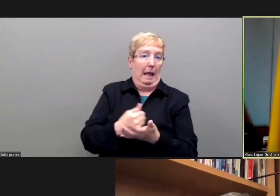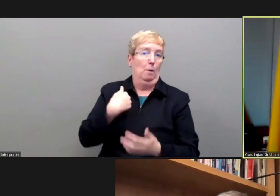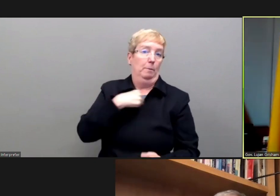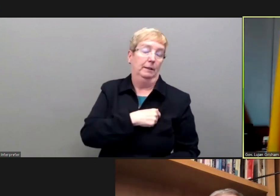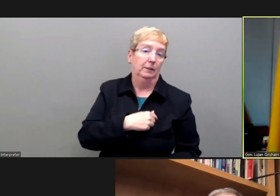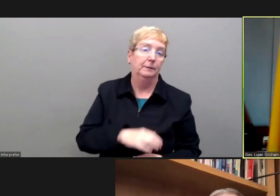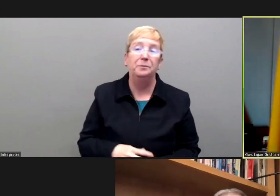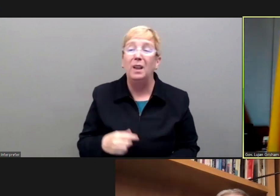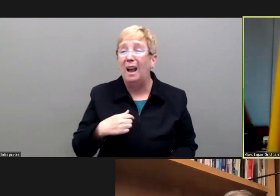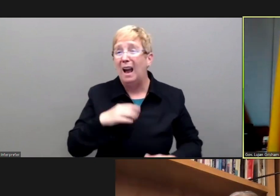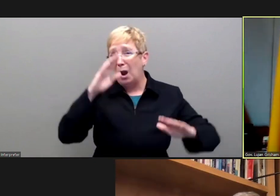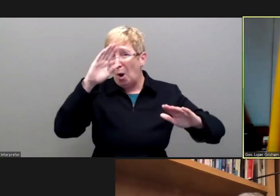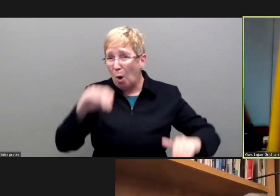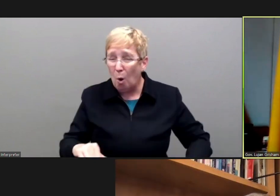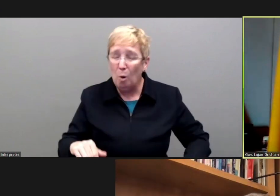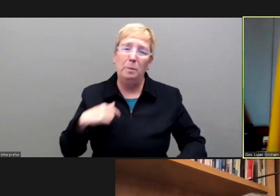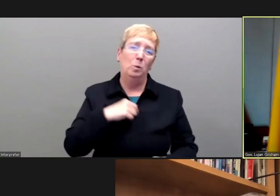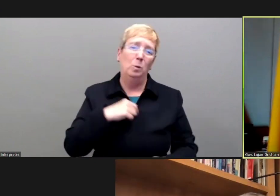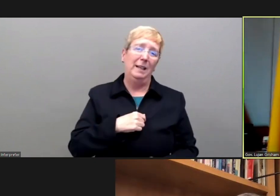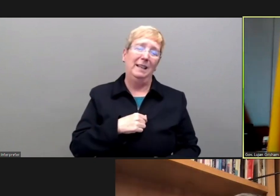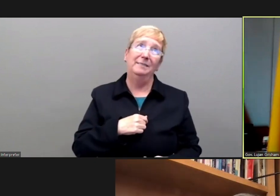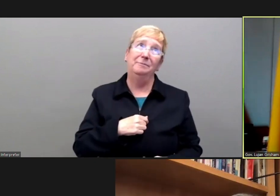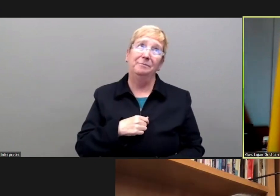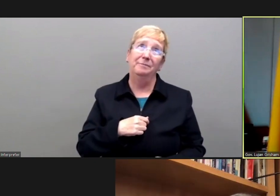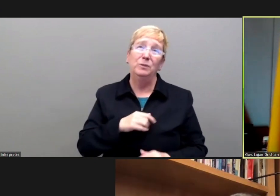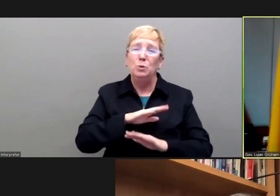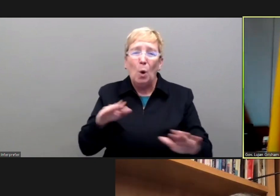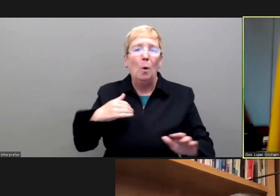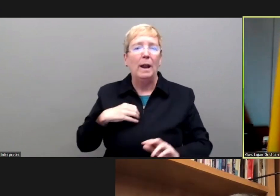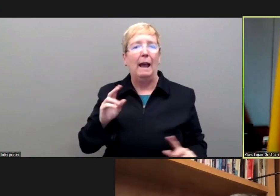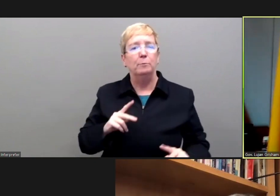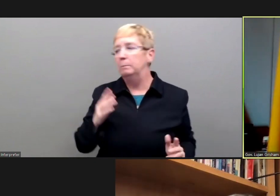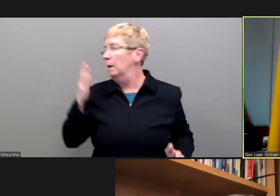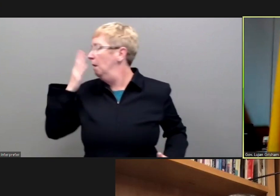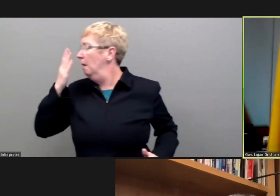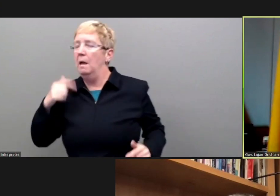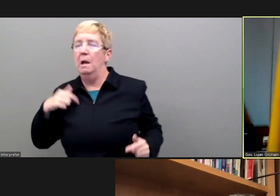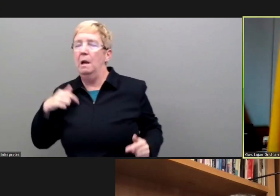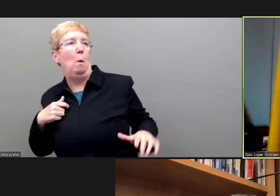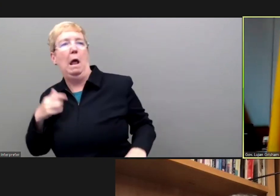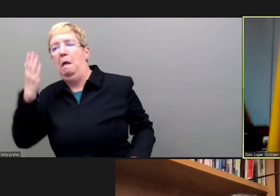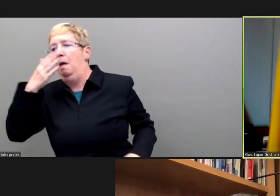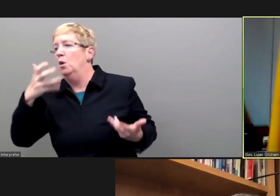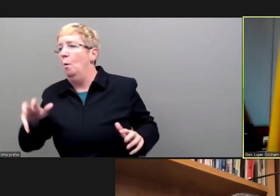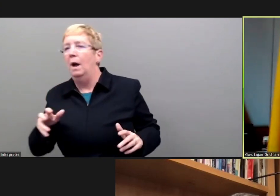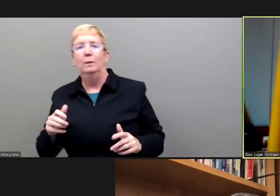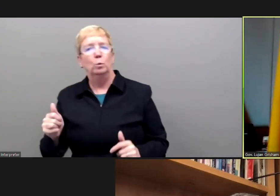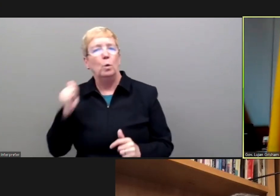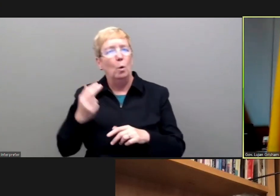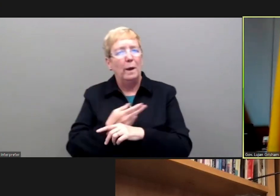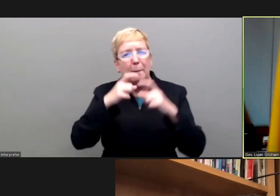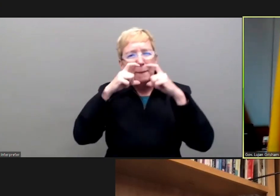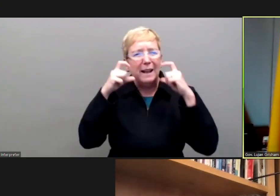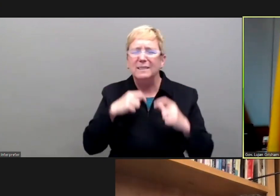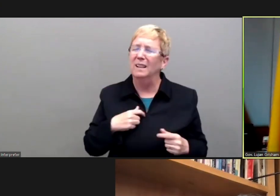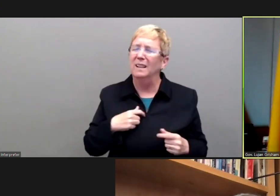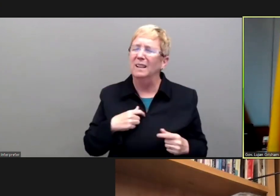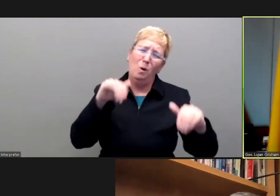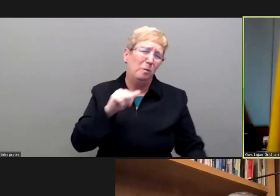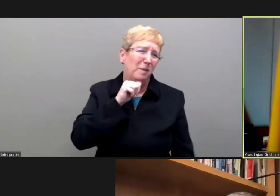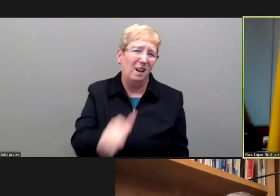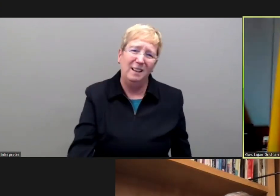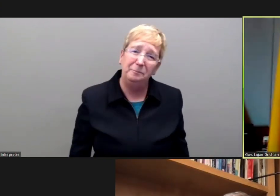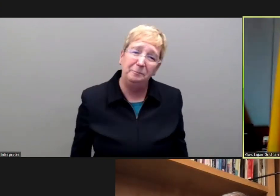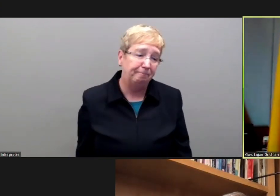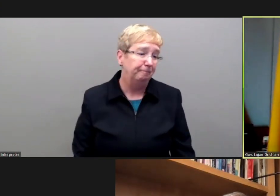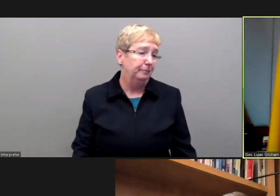who are working diligently not to comply. And I know that it is, while